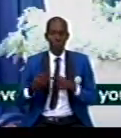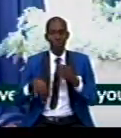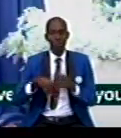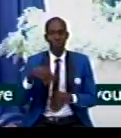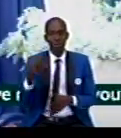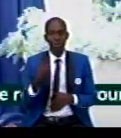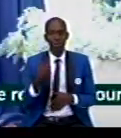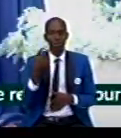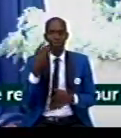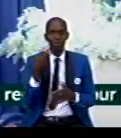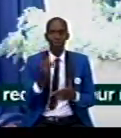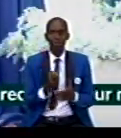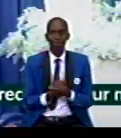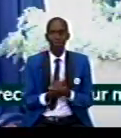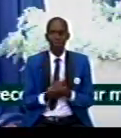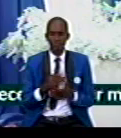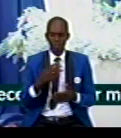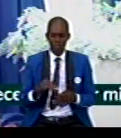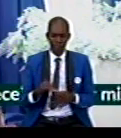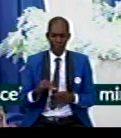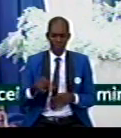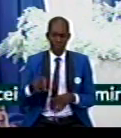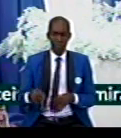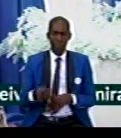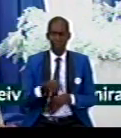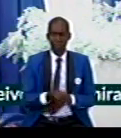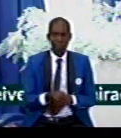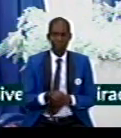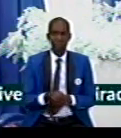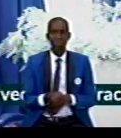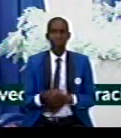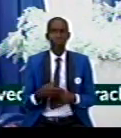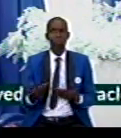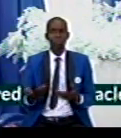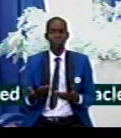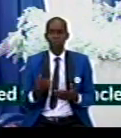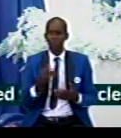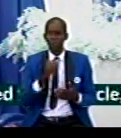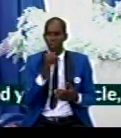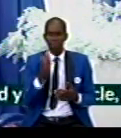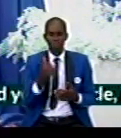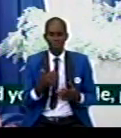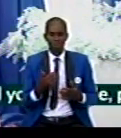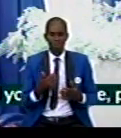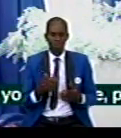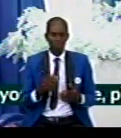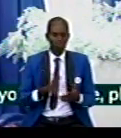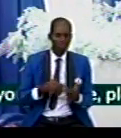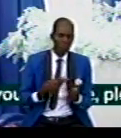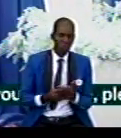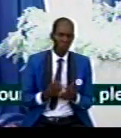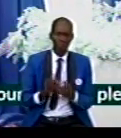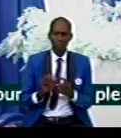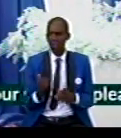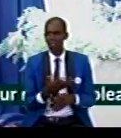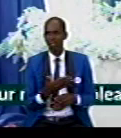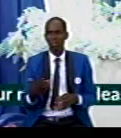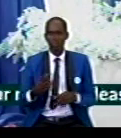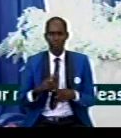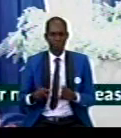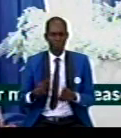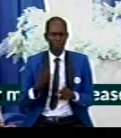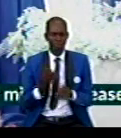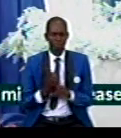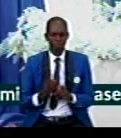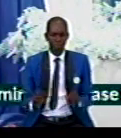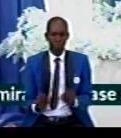even misplace my footstep. Suddenly, I begin to have sharp pain on my ankle. When I try